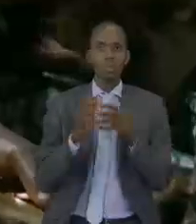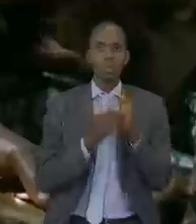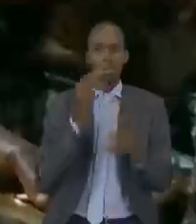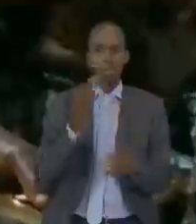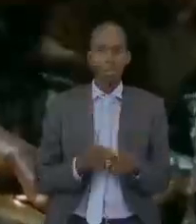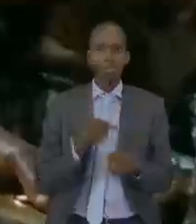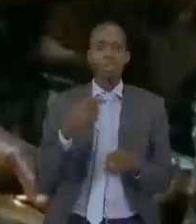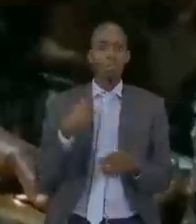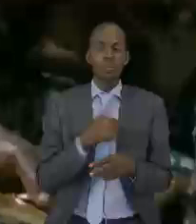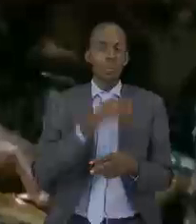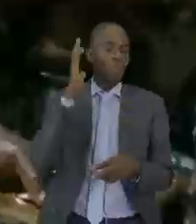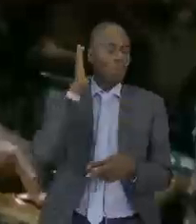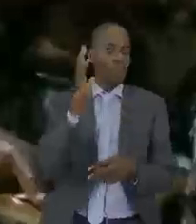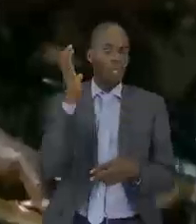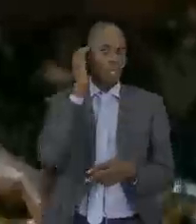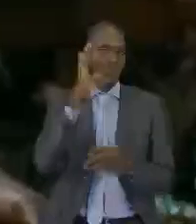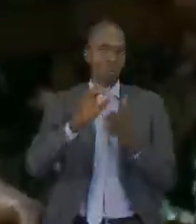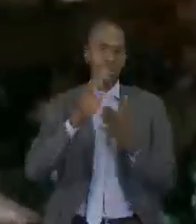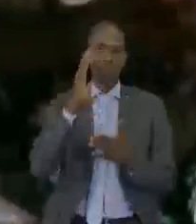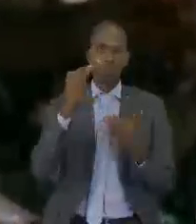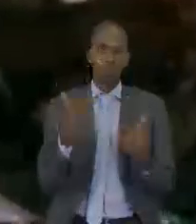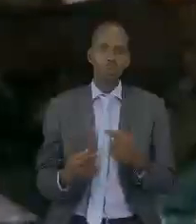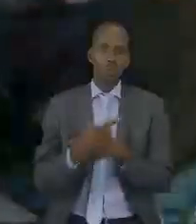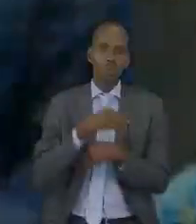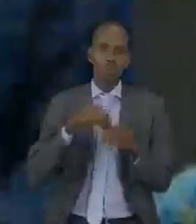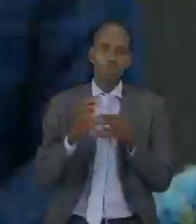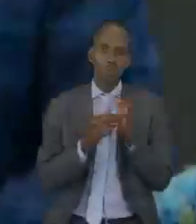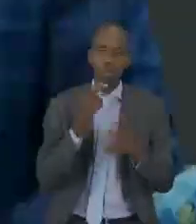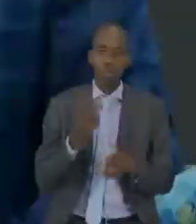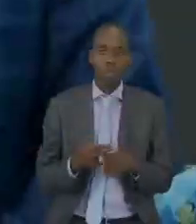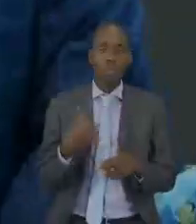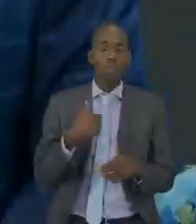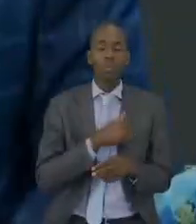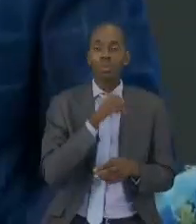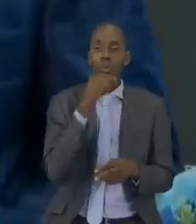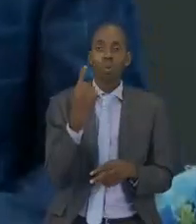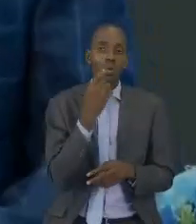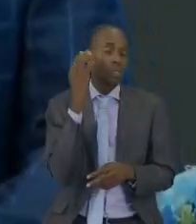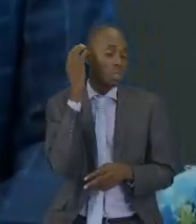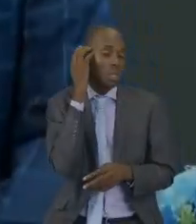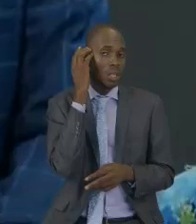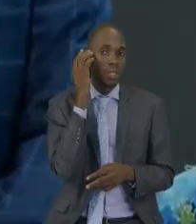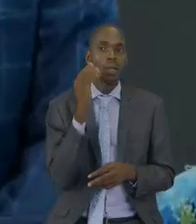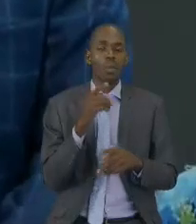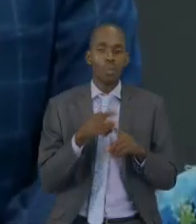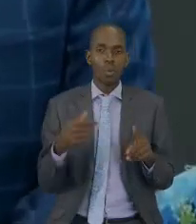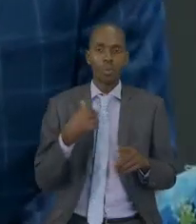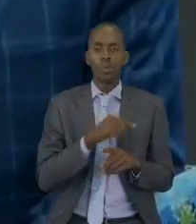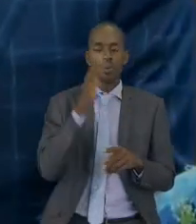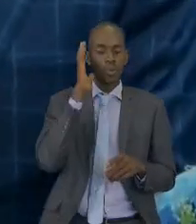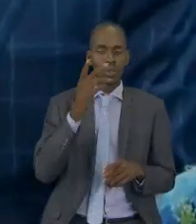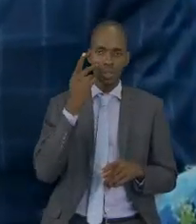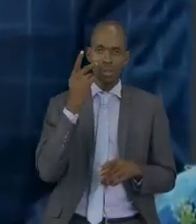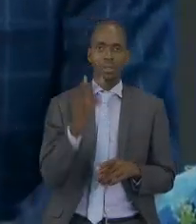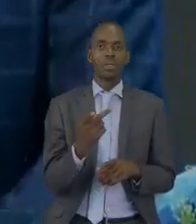today. We are not only going to hear, we will see. Hearing and seeing